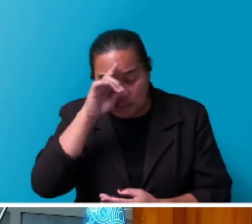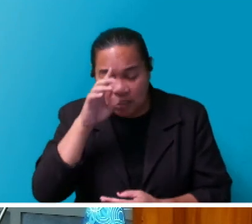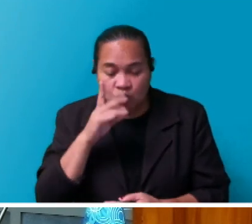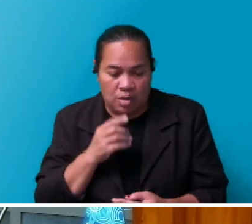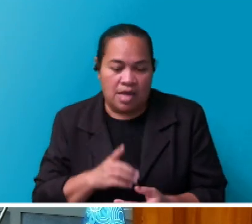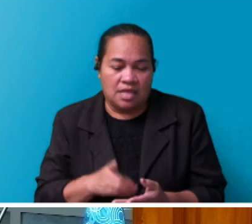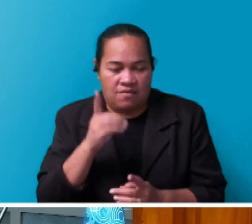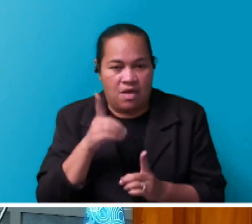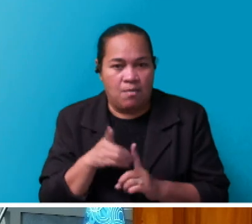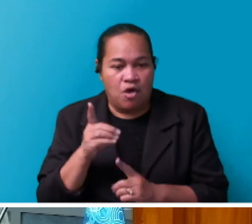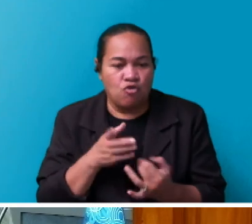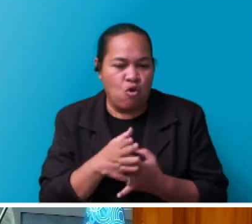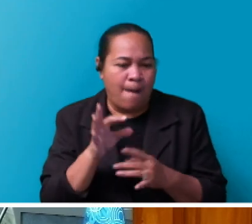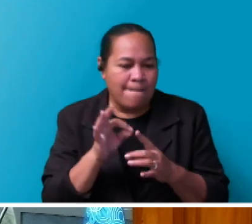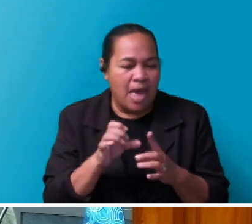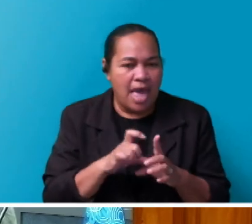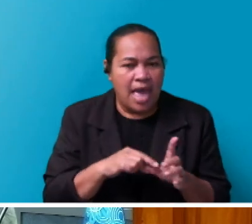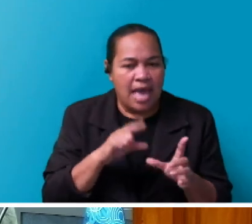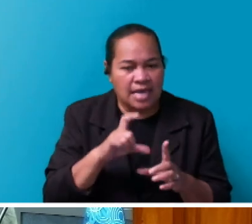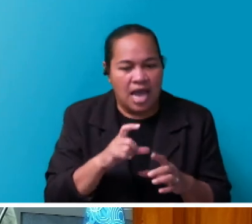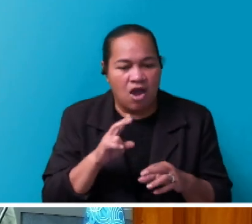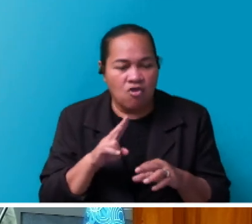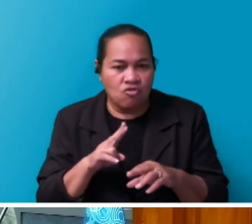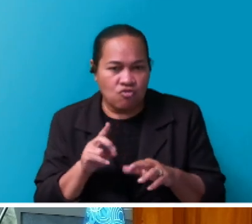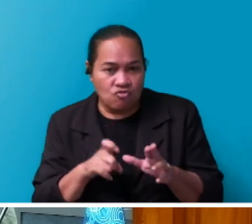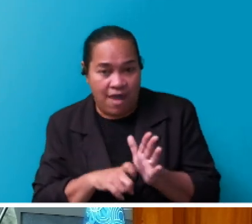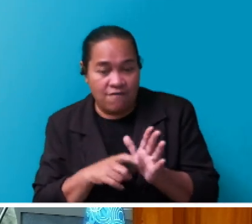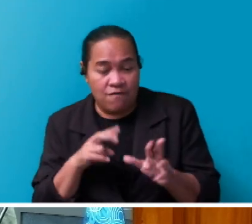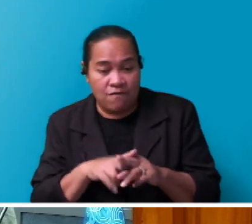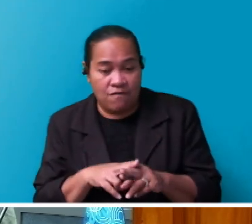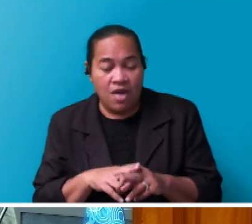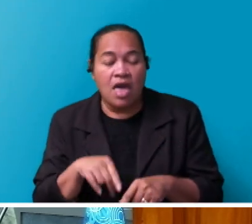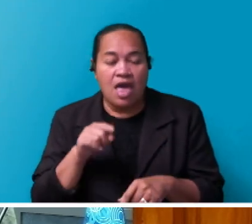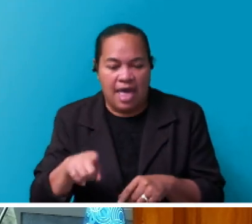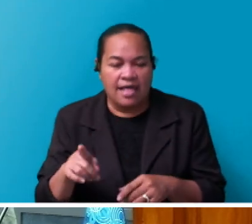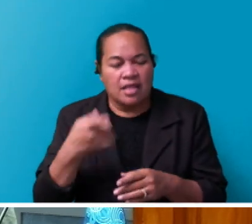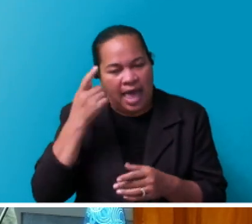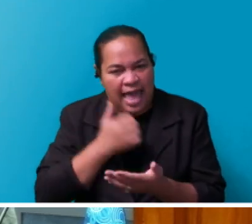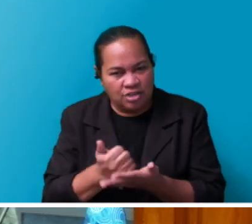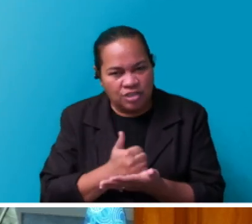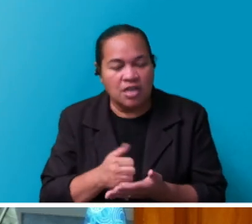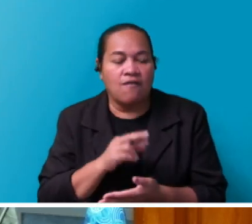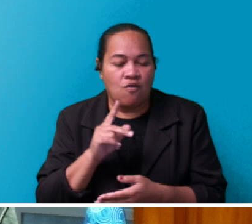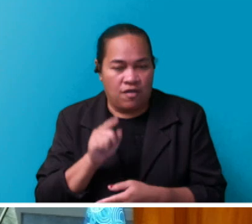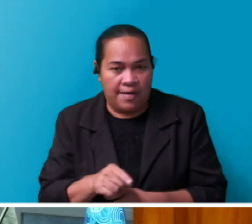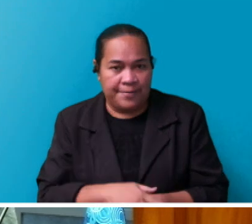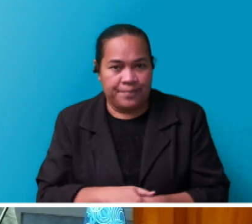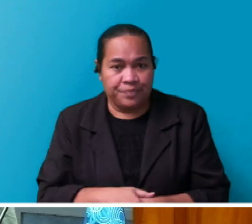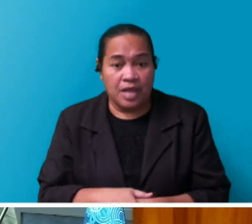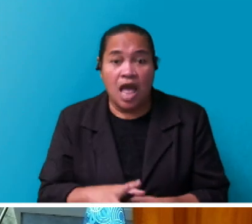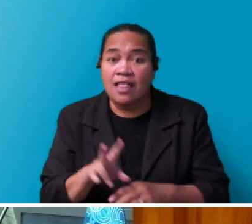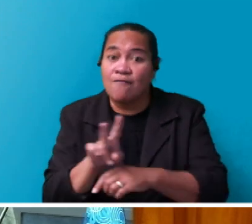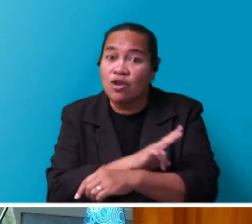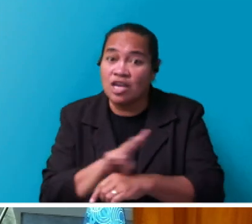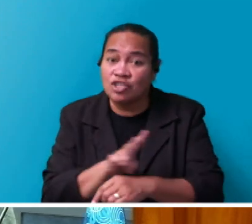PECREF and the Pacifica Call to Action on Early Childhood Development. The vocational training and